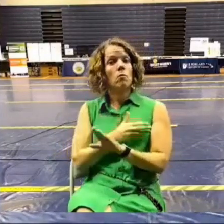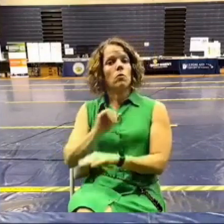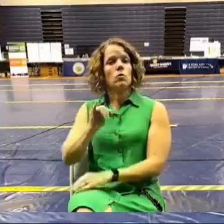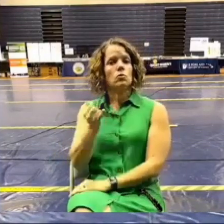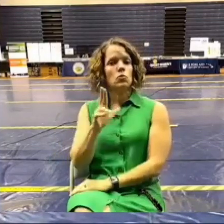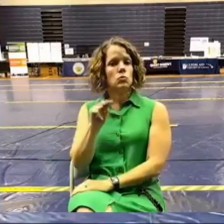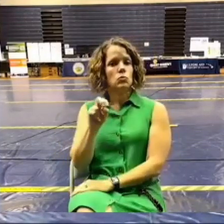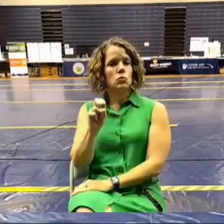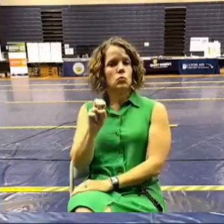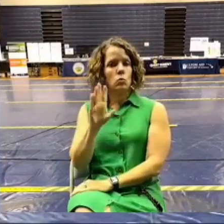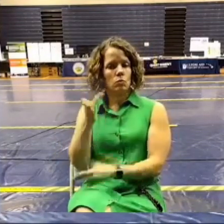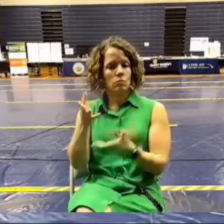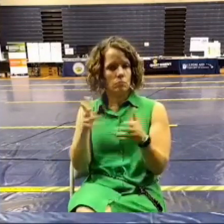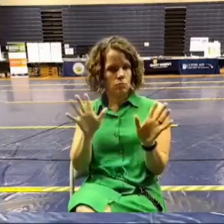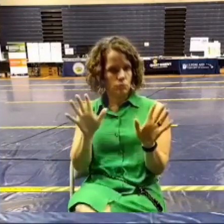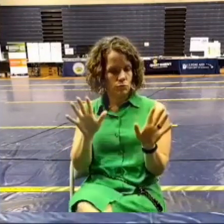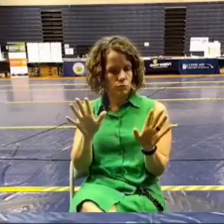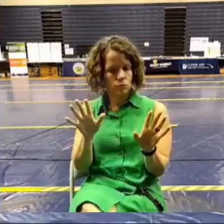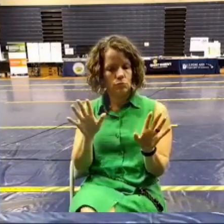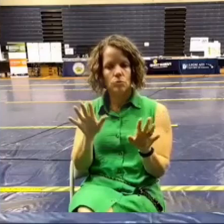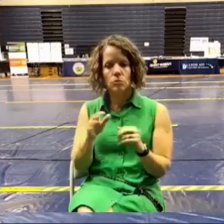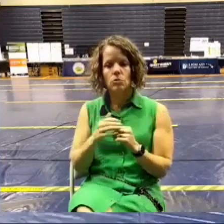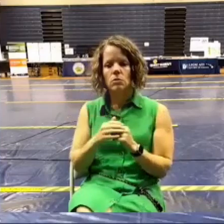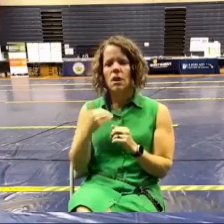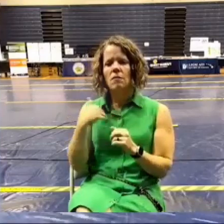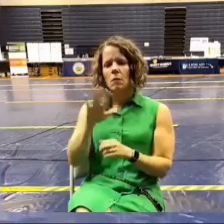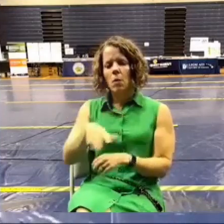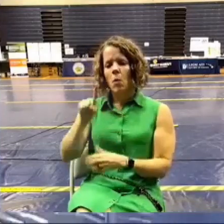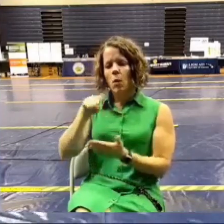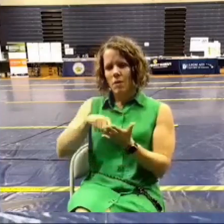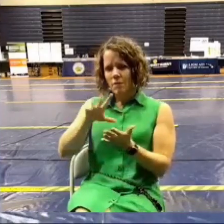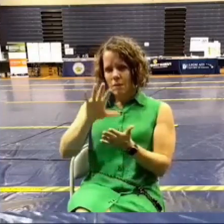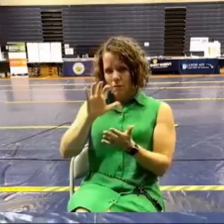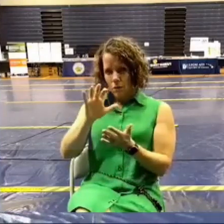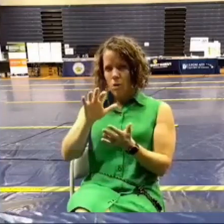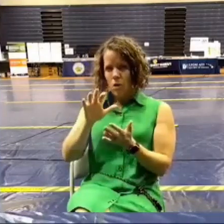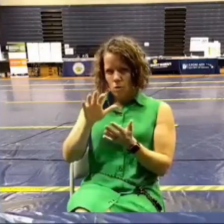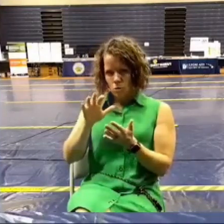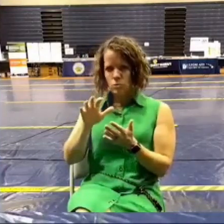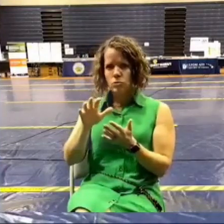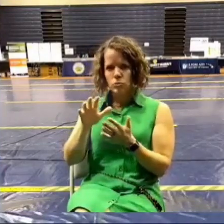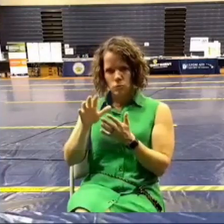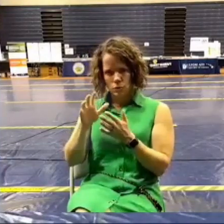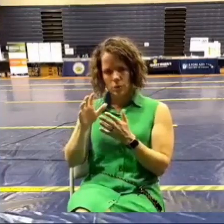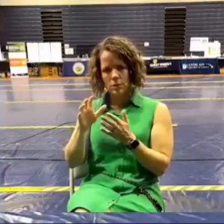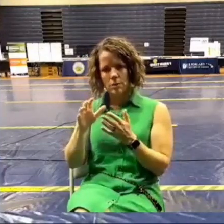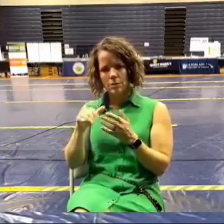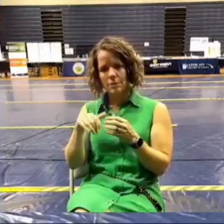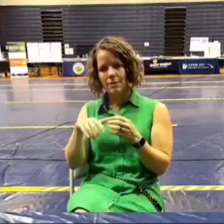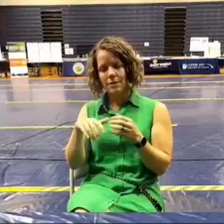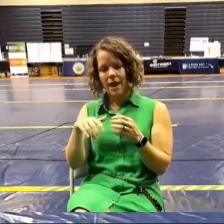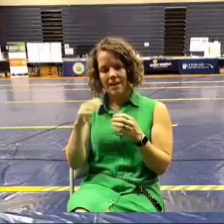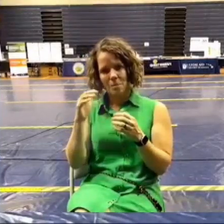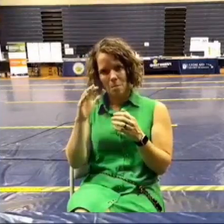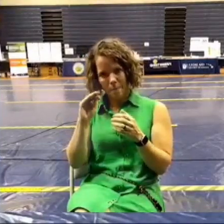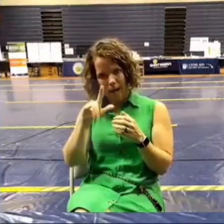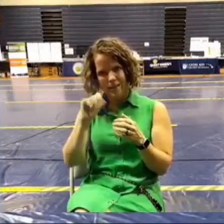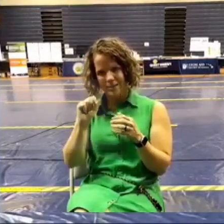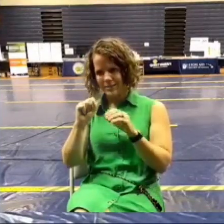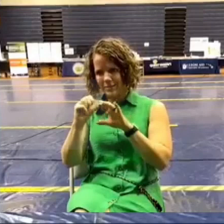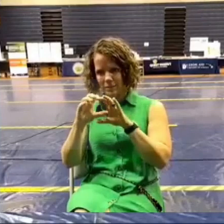June. There's about 1,500 service laterals and about 15 miles of pipe that we got to